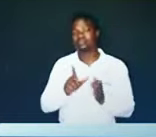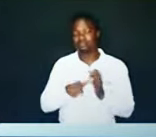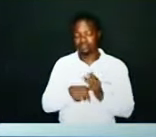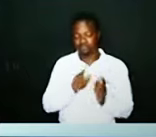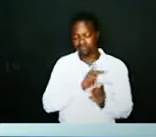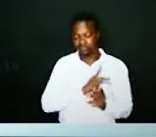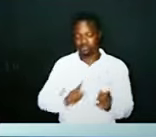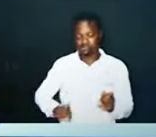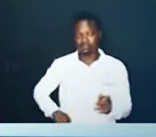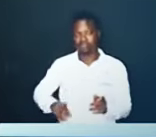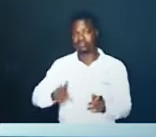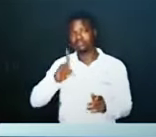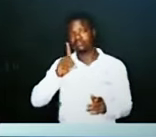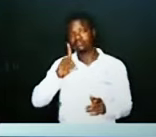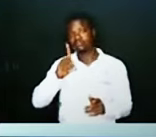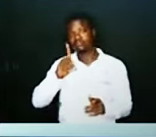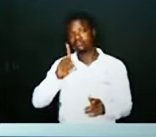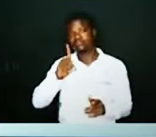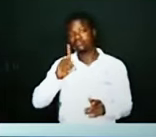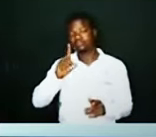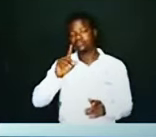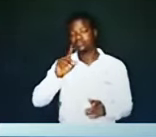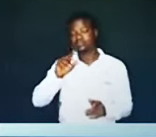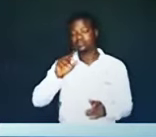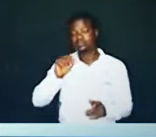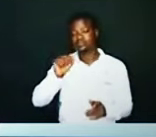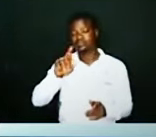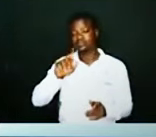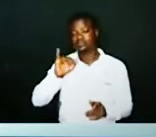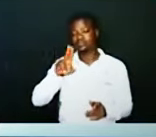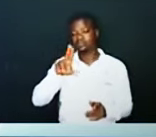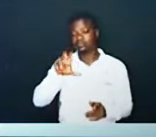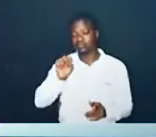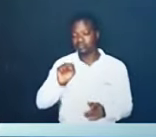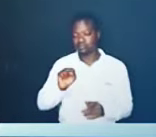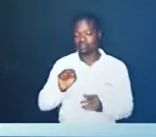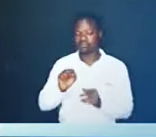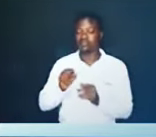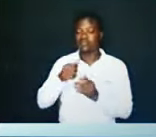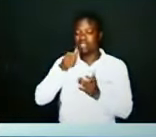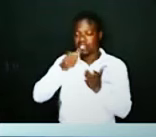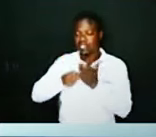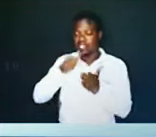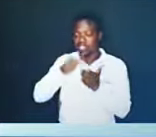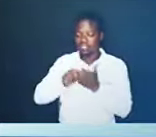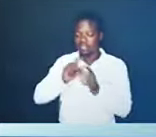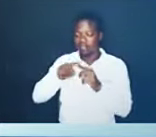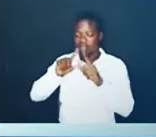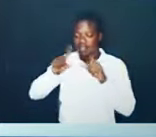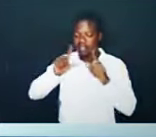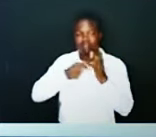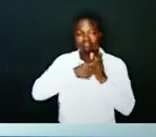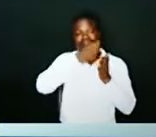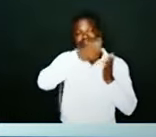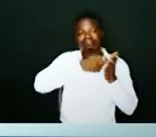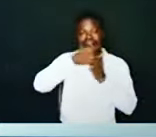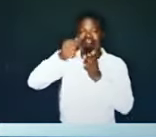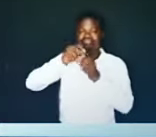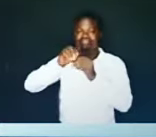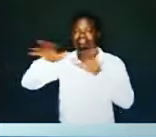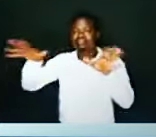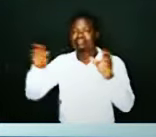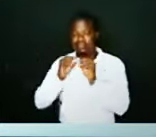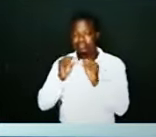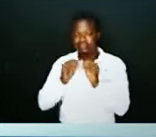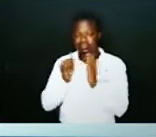Then King Darius wrote to all the nations, the peoples of every language in all the earth,